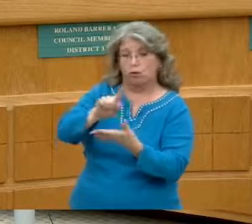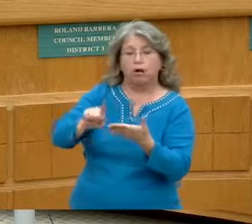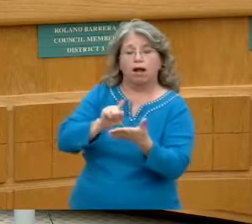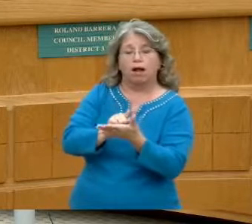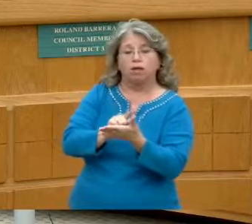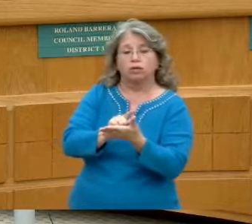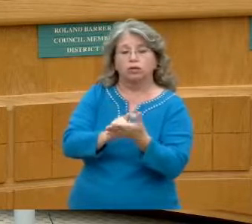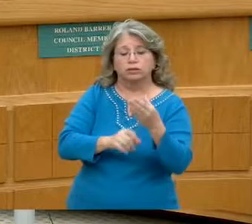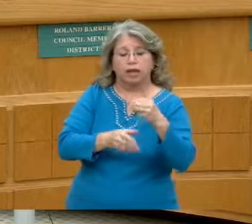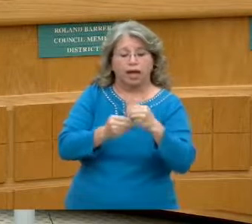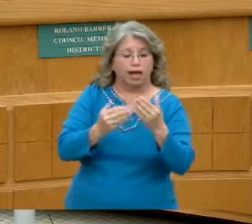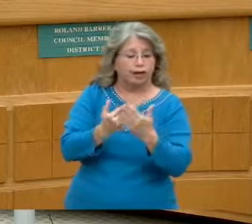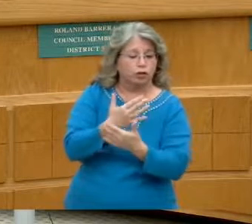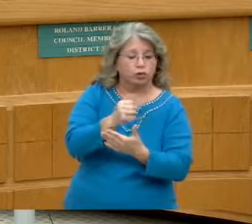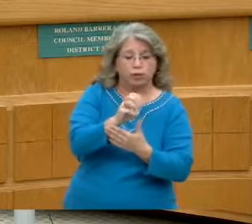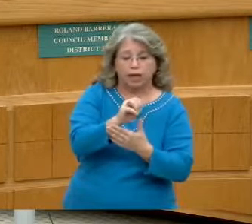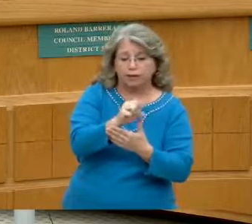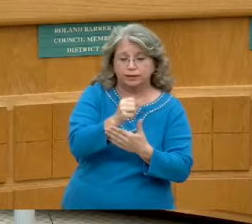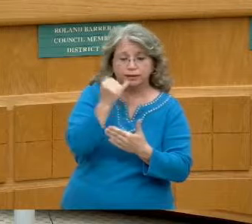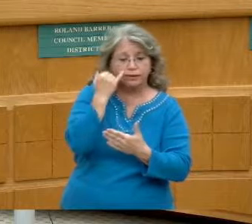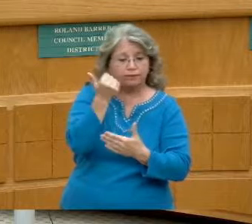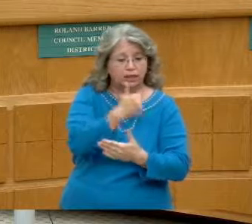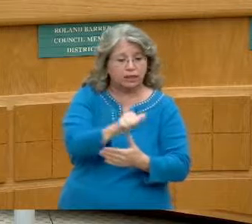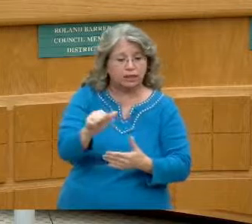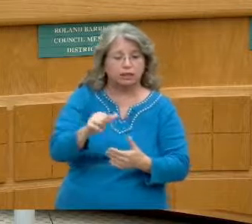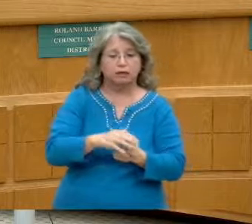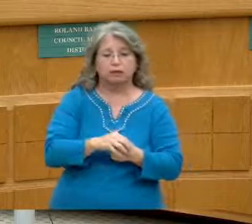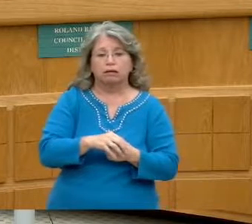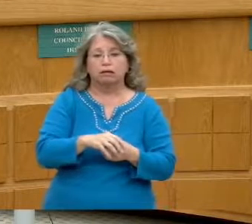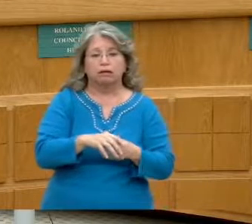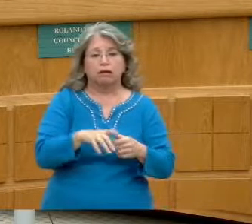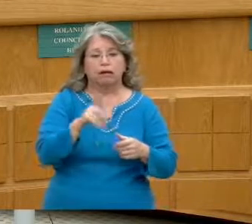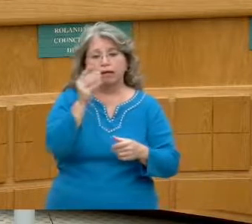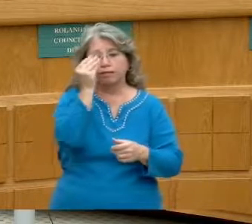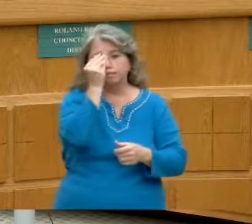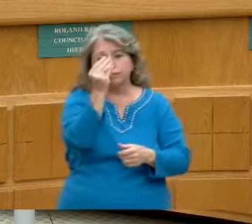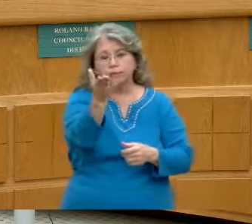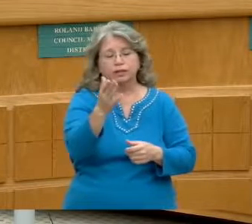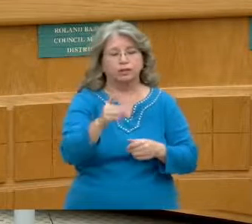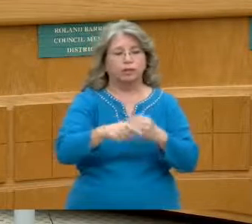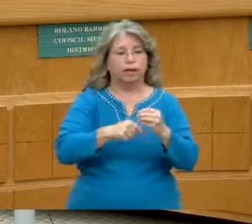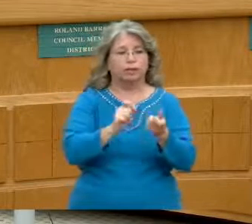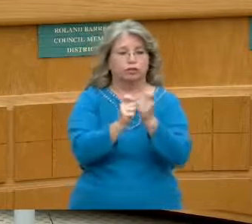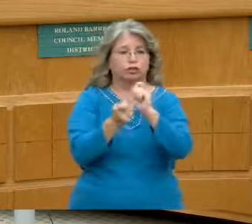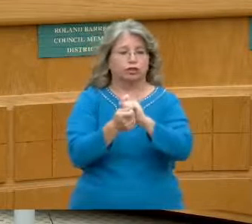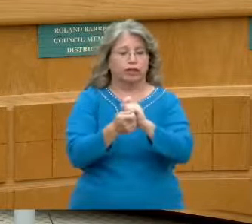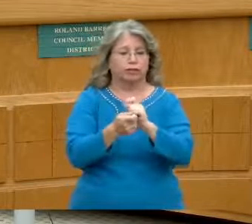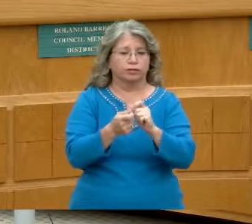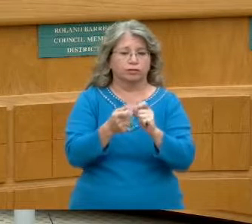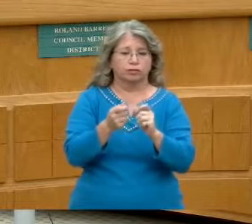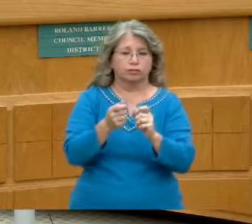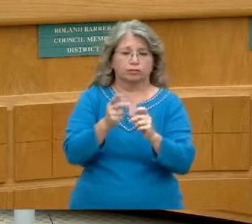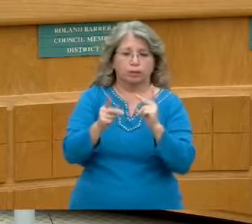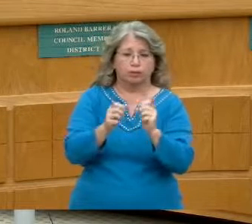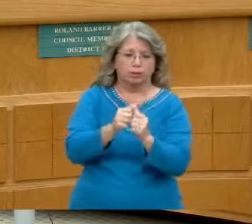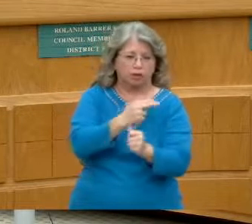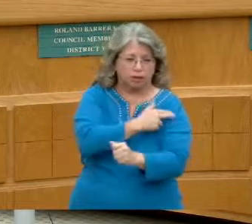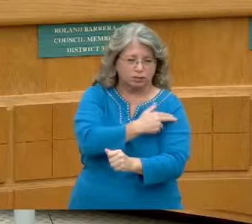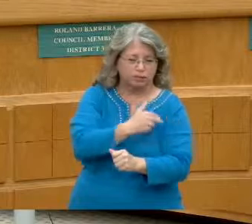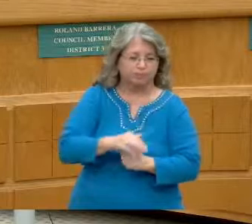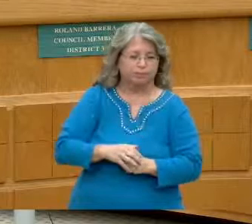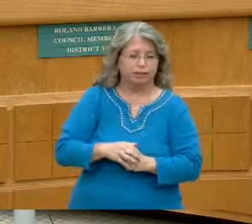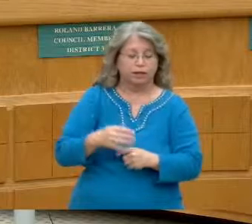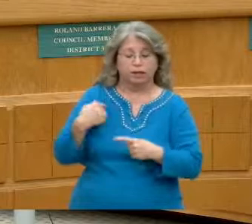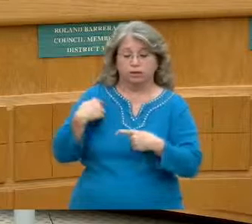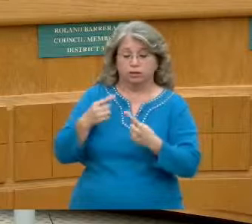new cases we may have picked up, if any, and then also the change in status for those that may be in the hospital. And so since yesterday at 4 o'clock,